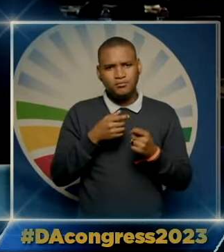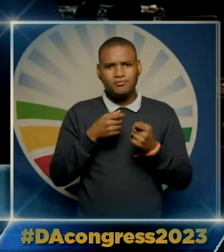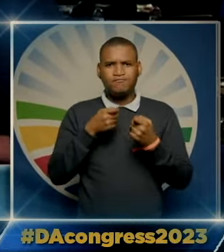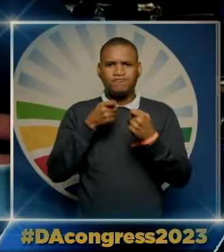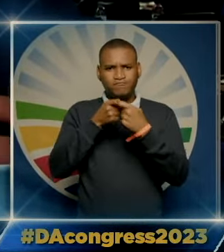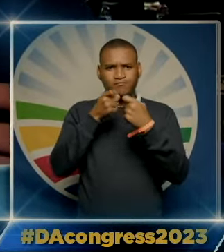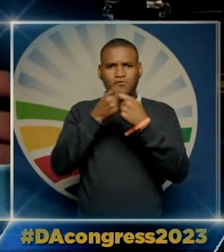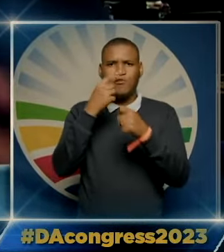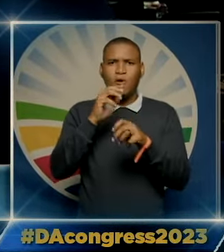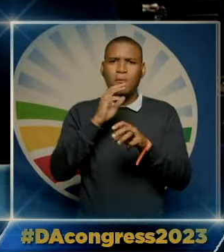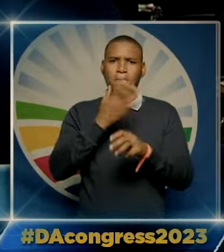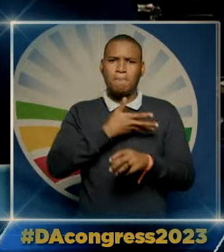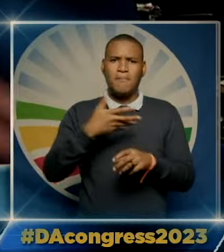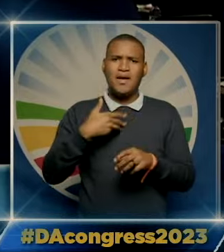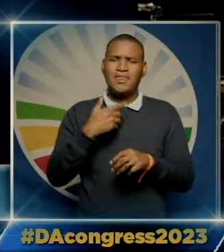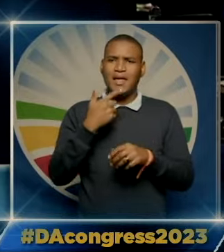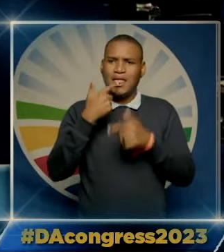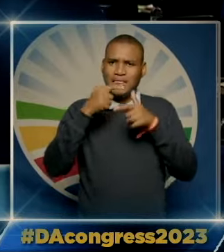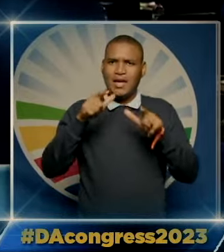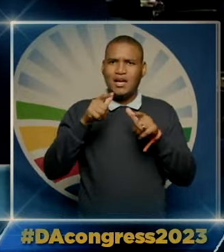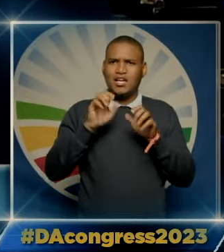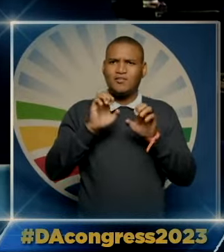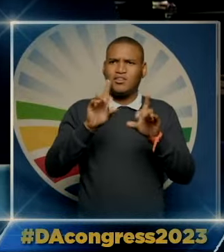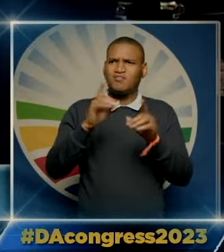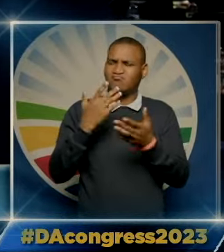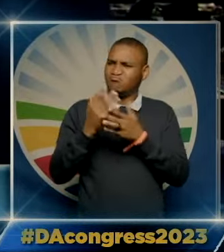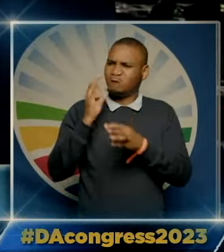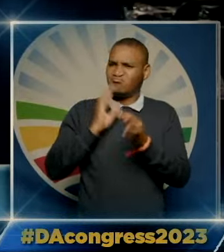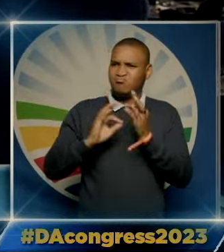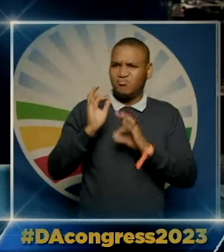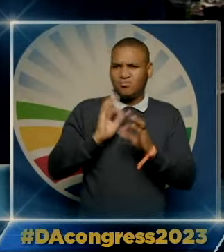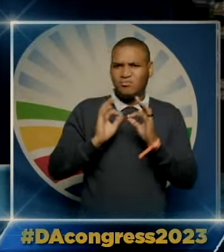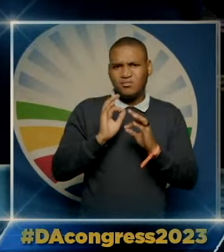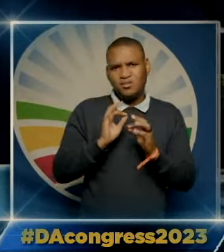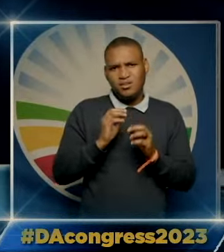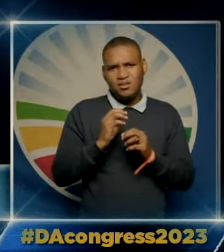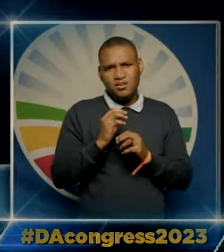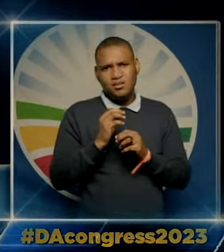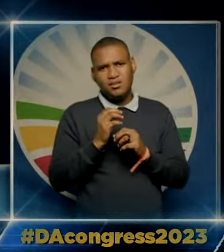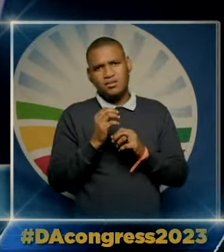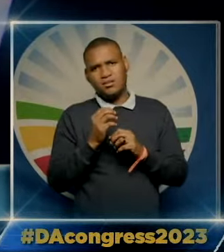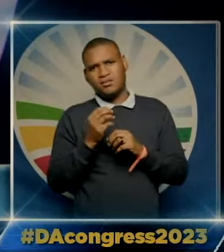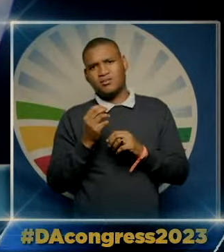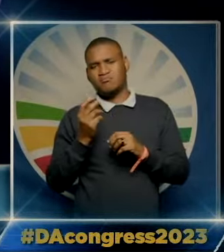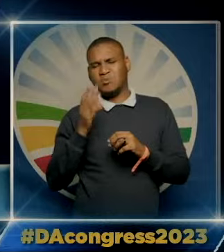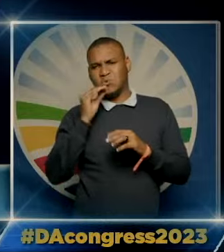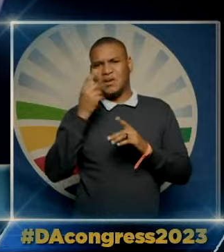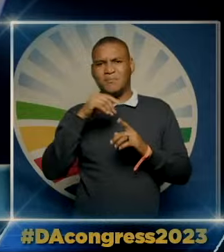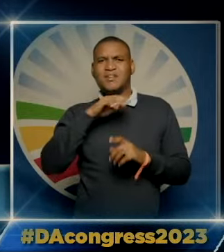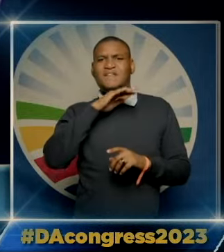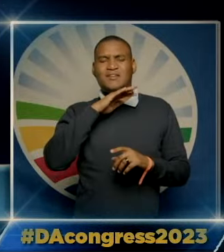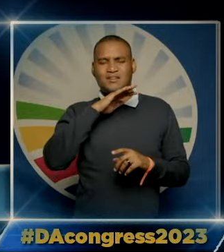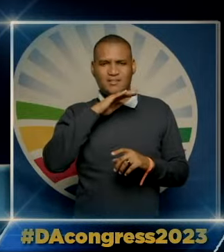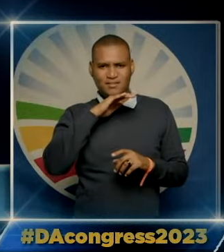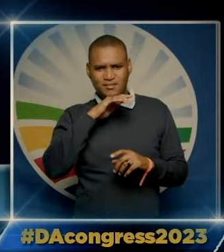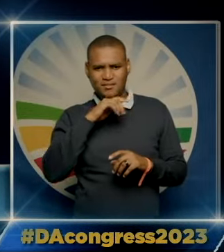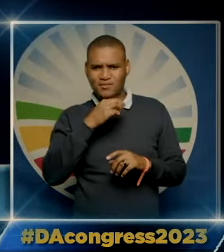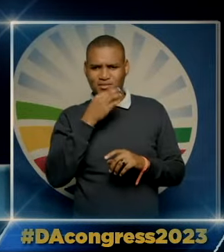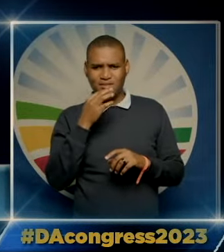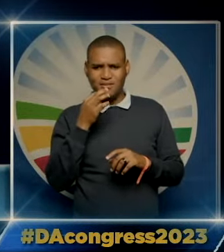education. What can you tell us about what's been going on? So, as ek mag, Kwena, sal ek my moedertaal wil praat om te